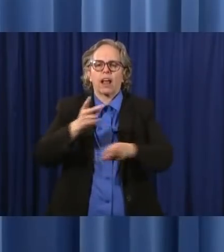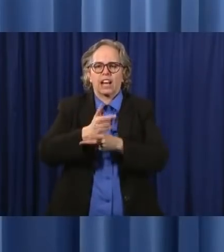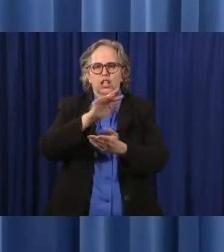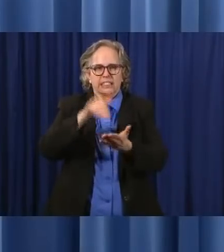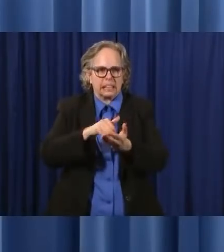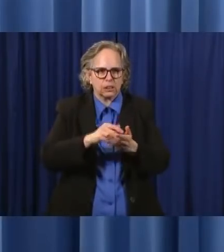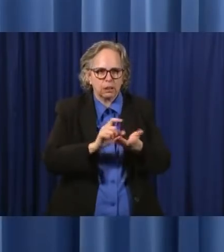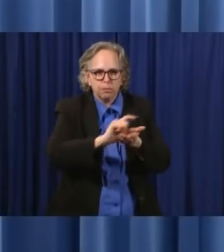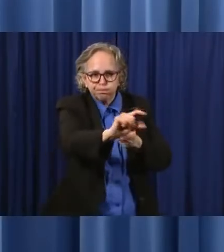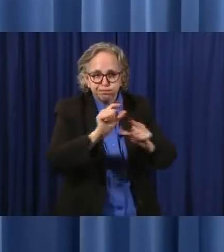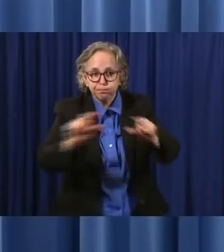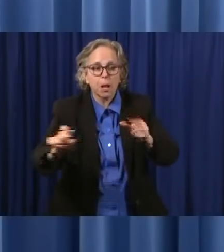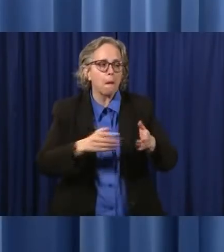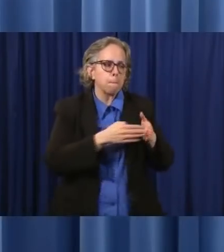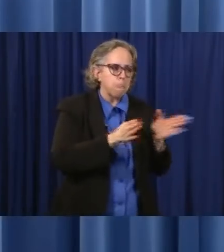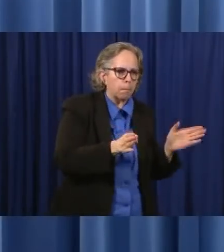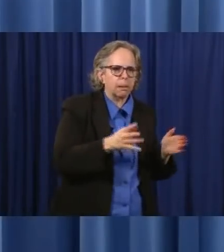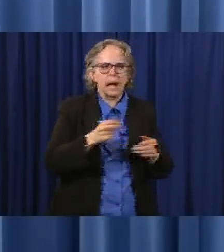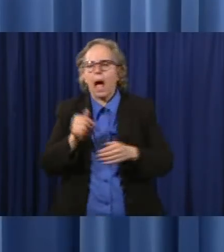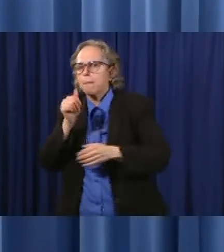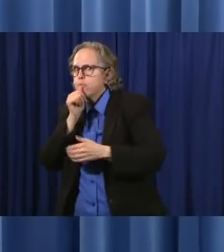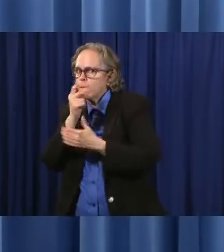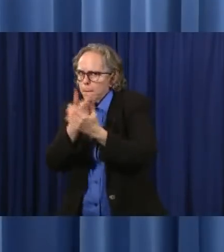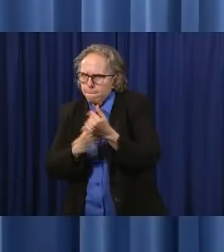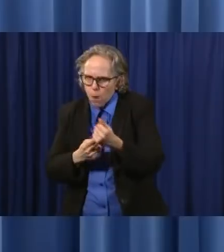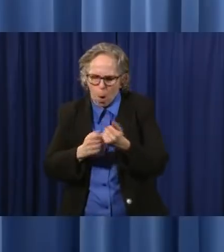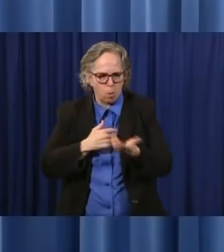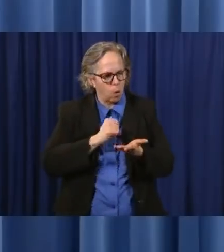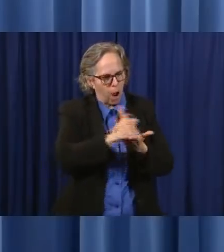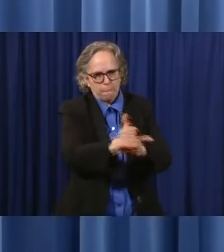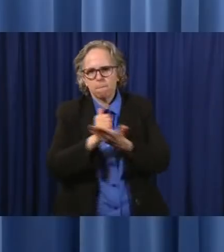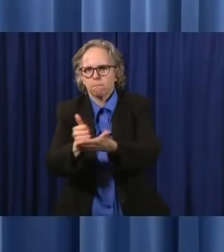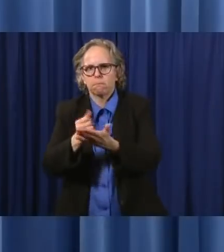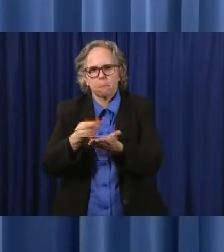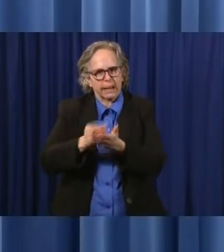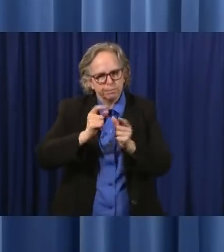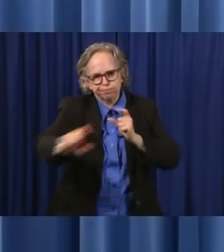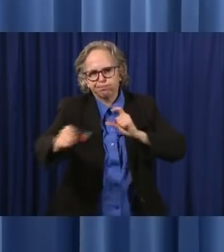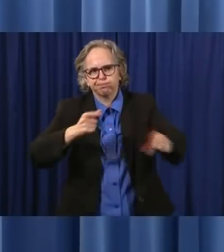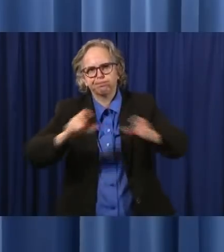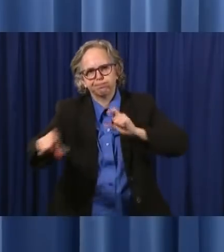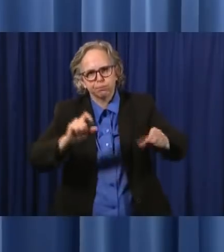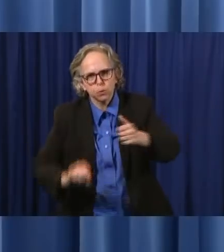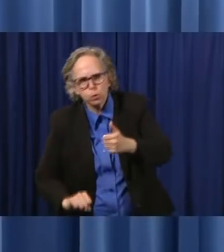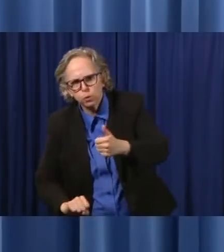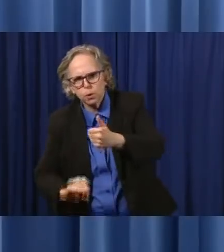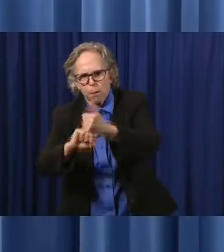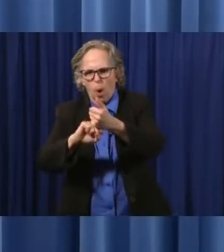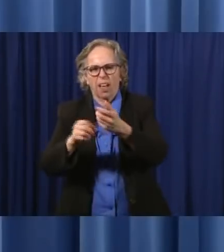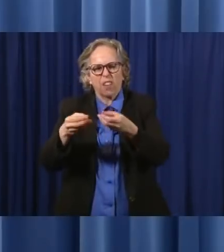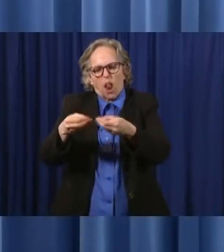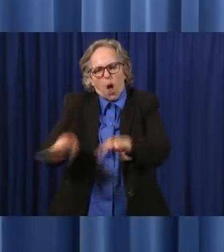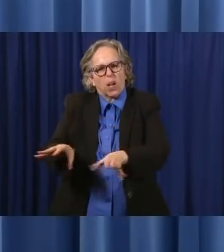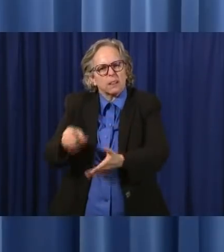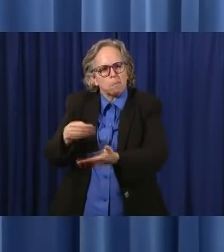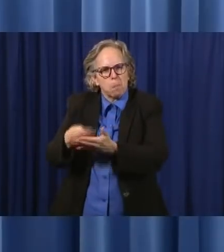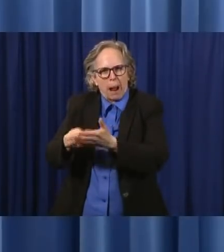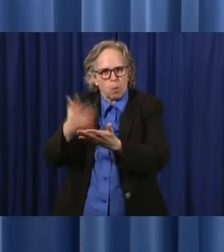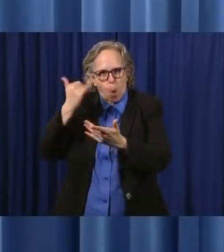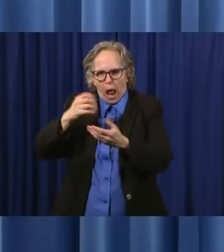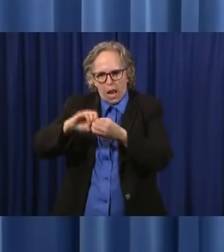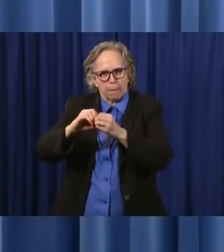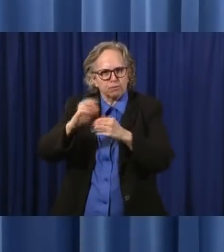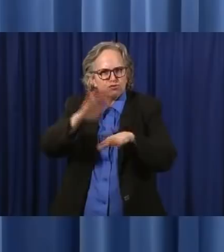private providers to help fund the safety measures and the reduced class sizes. More information will be posted